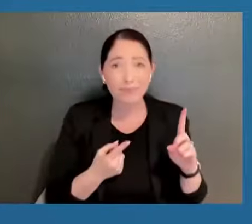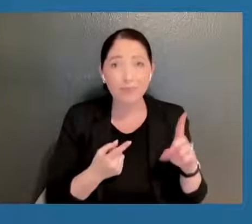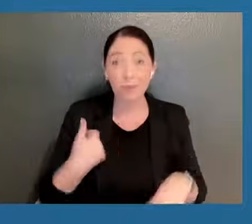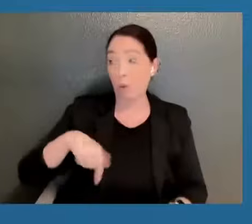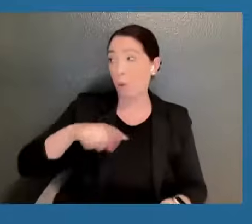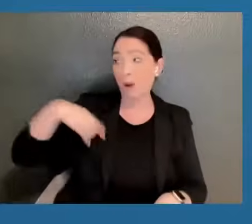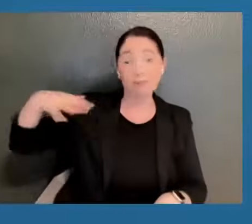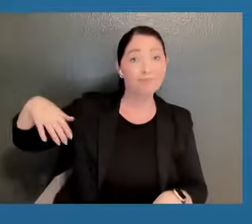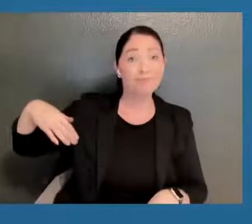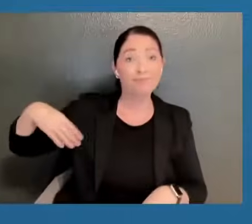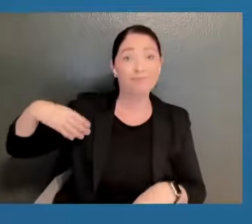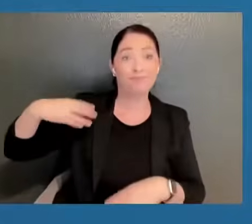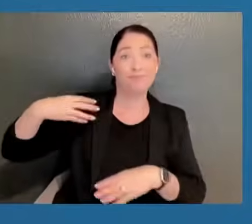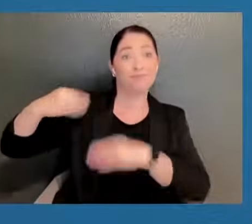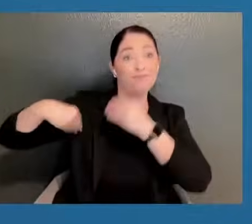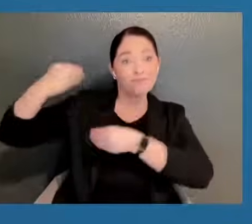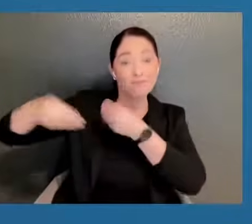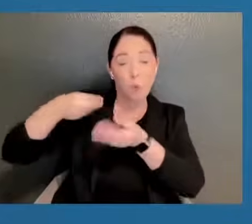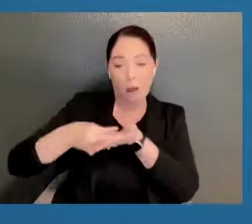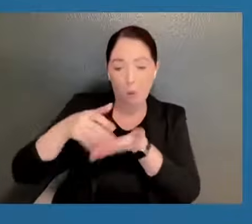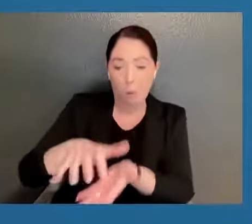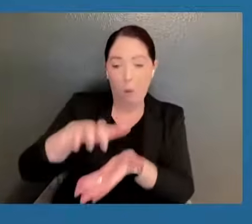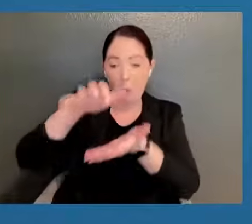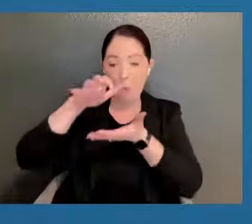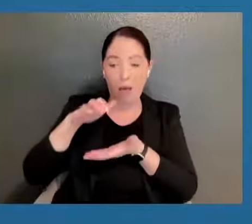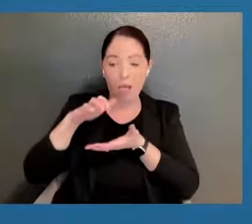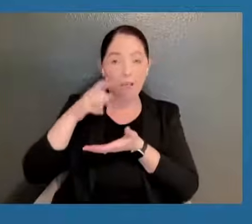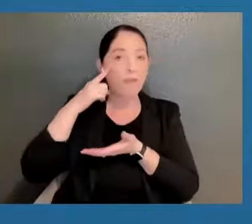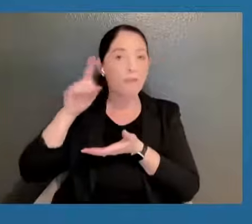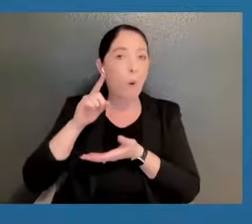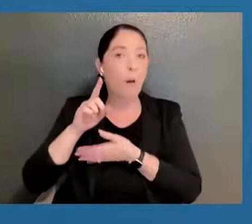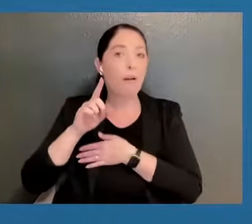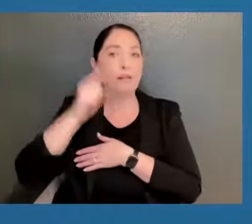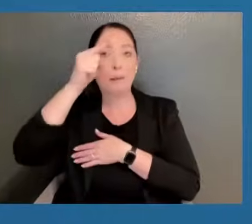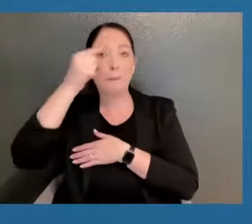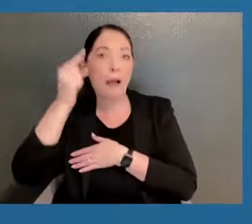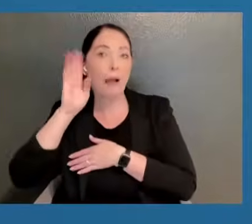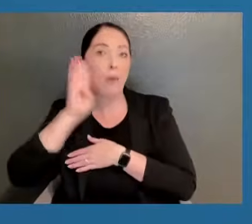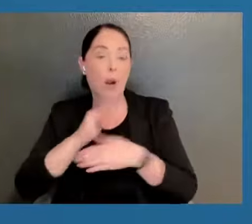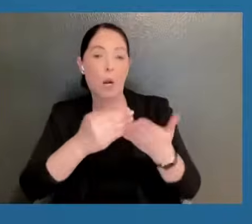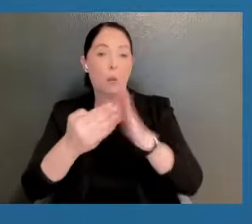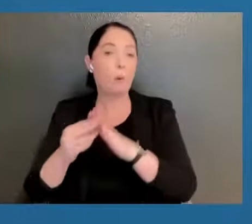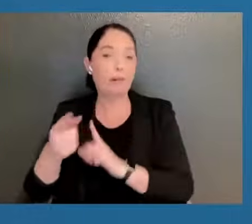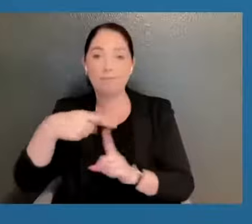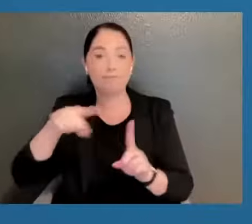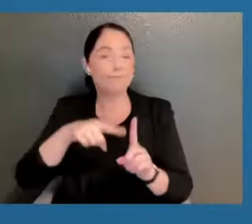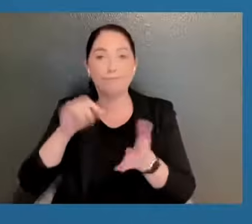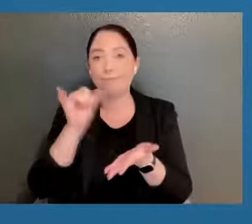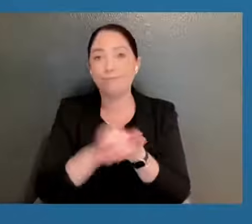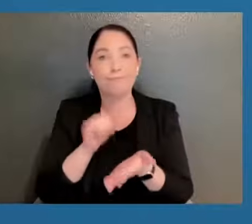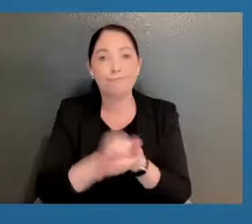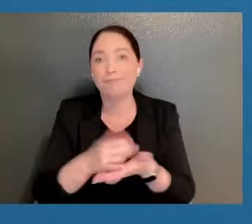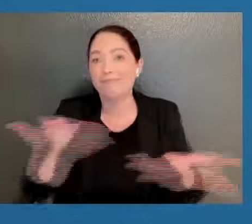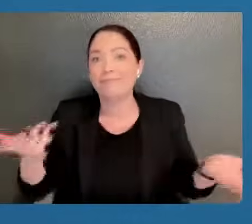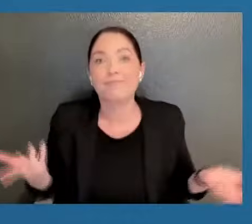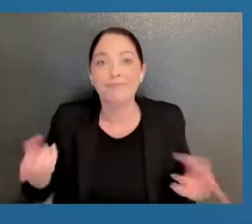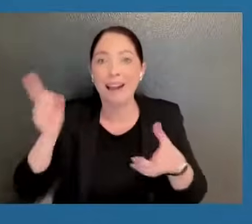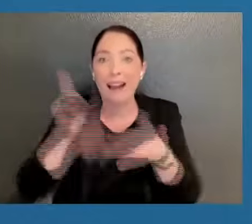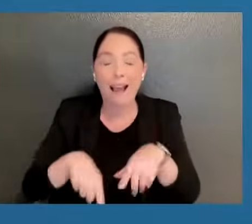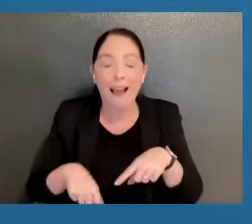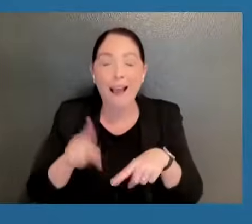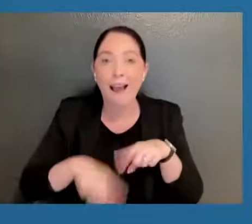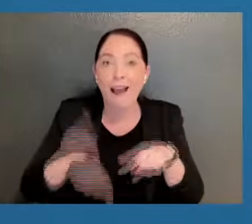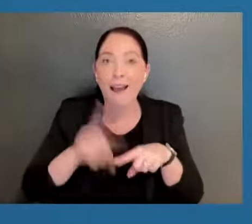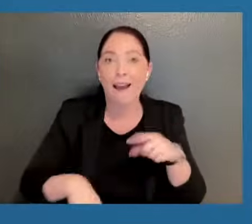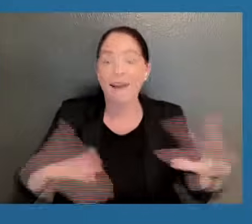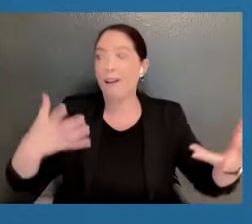and brown communities as a result of this, and they just are never going to get ahead and be able to pass something down to their kids.